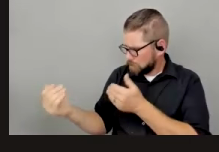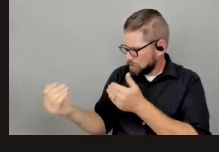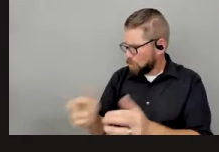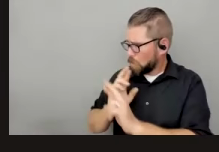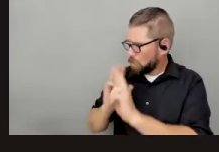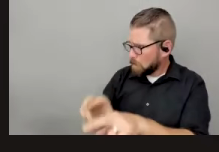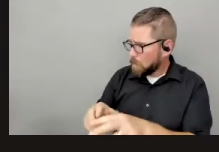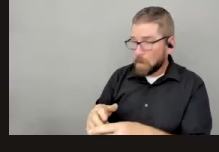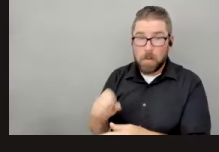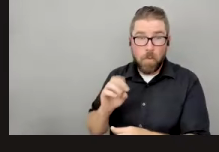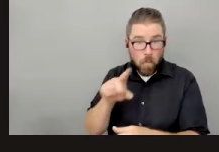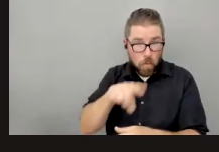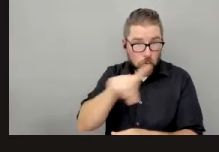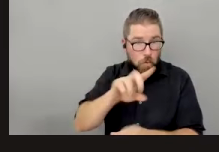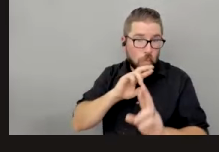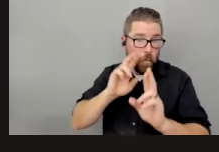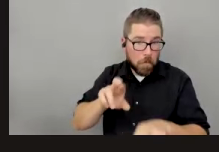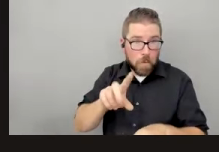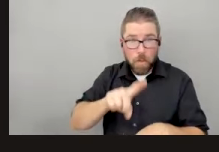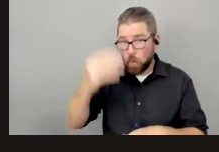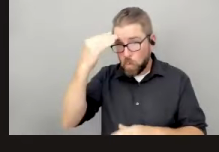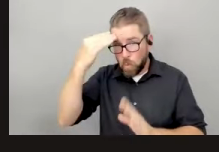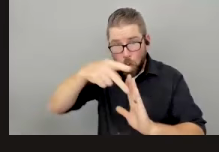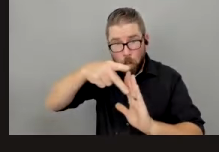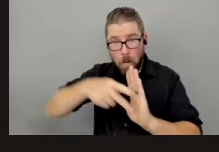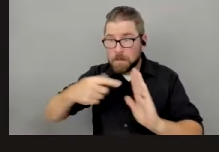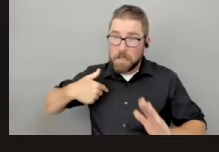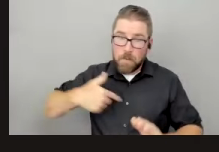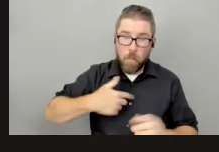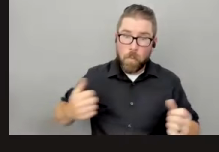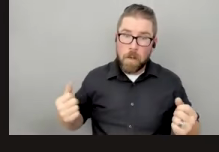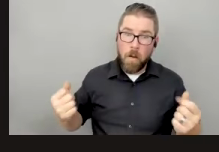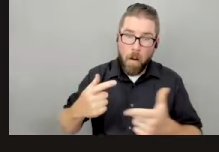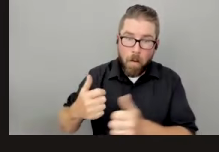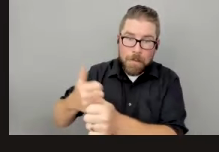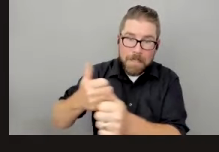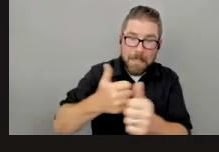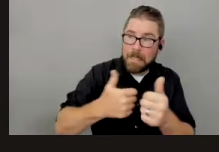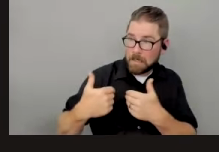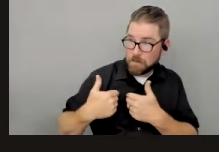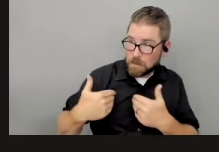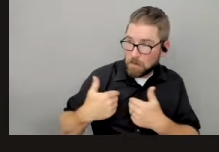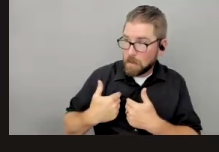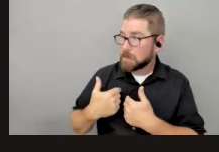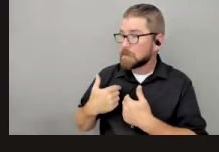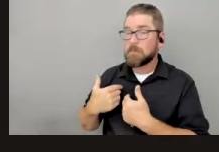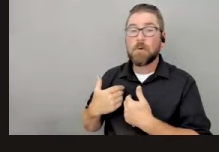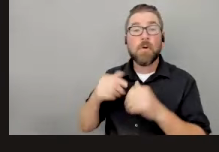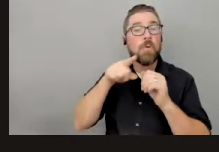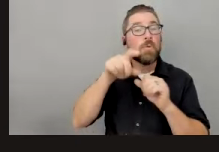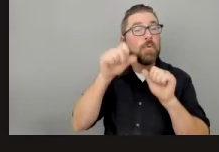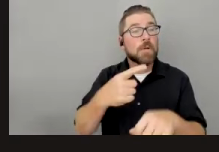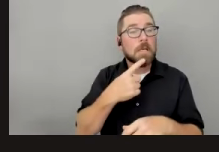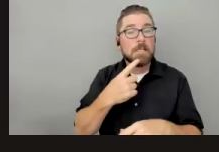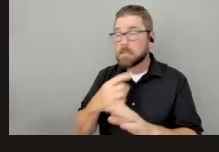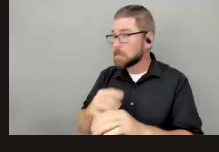as you know, our policies state we're all responsible employees. Now I have to report it. Do you want to report it yourself? Kind of a